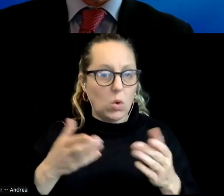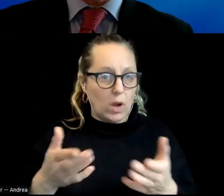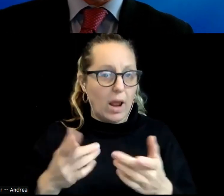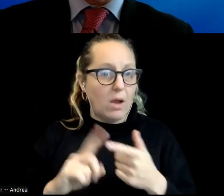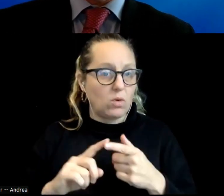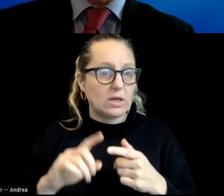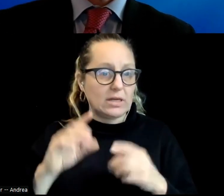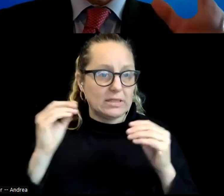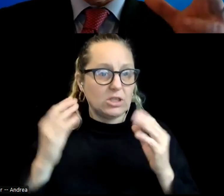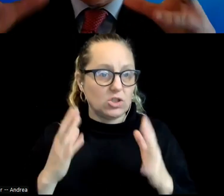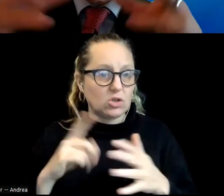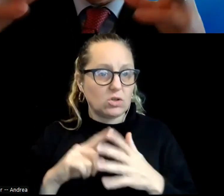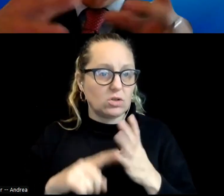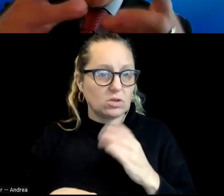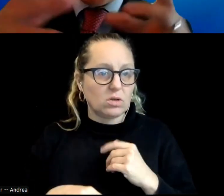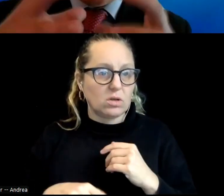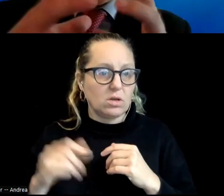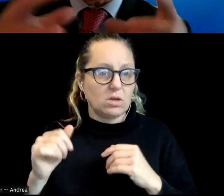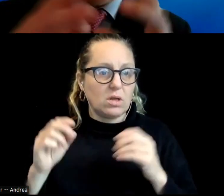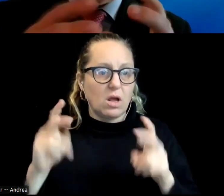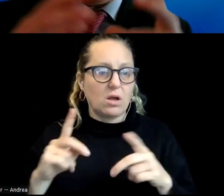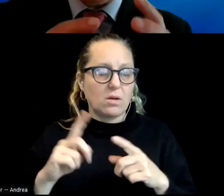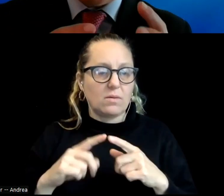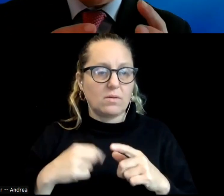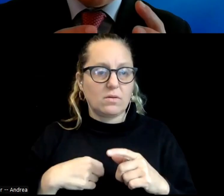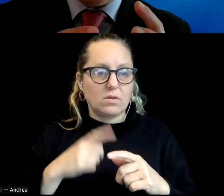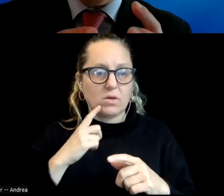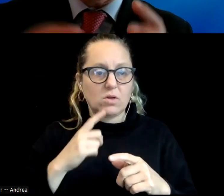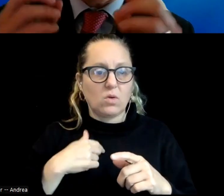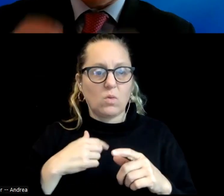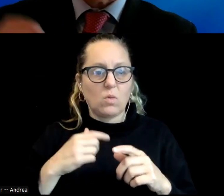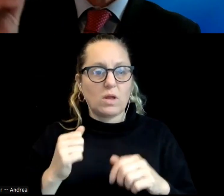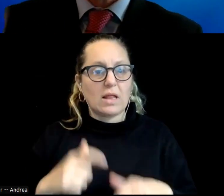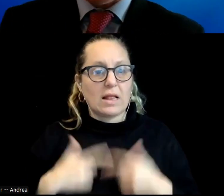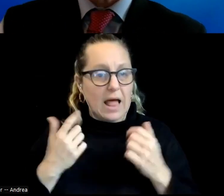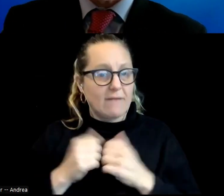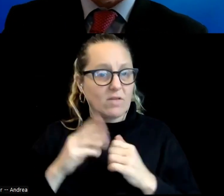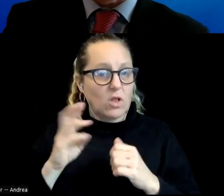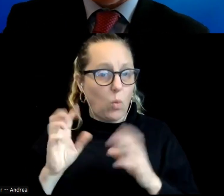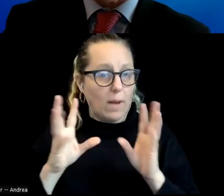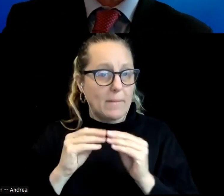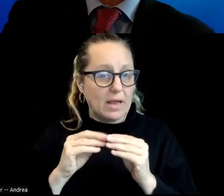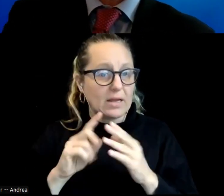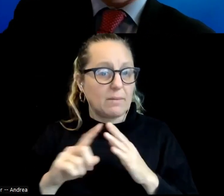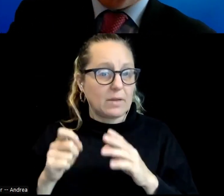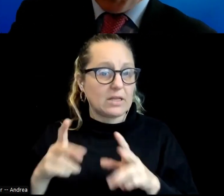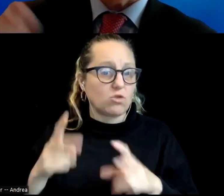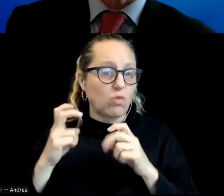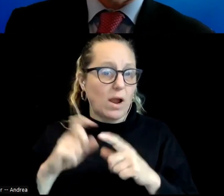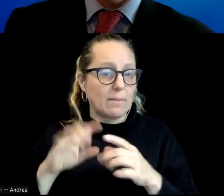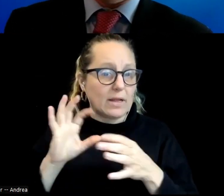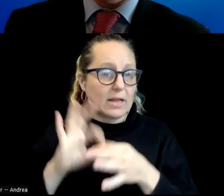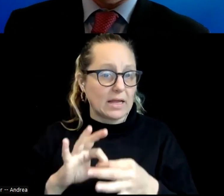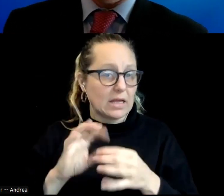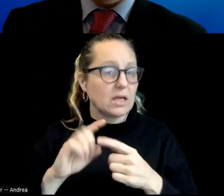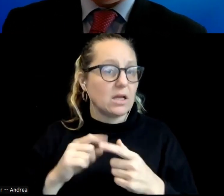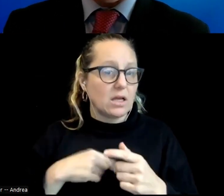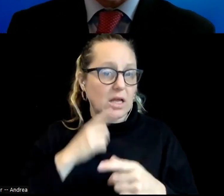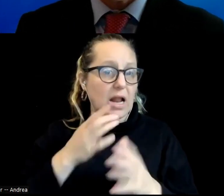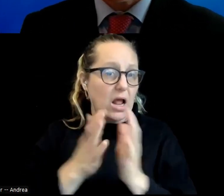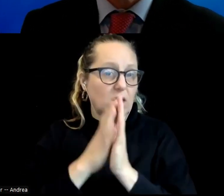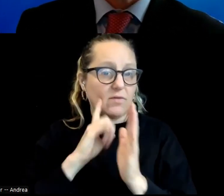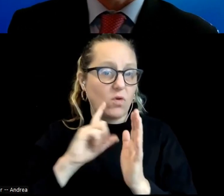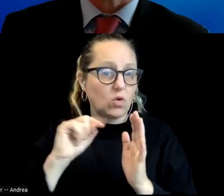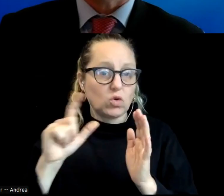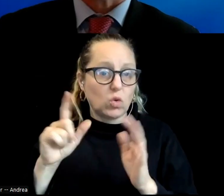Teachers, this is an opportunity while you're in with us live in this webinar. Please grab this link, request the tool,